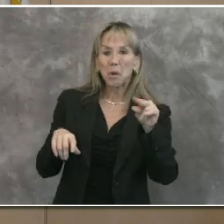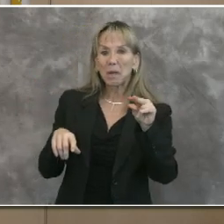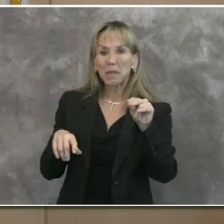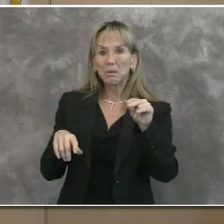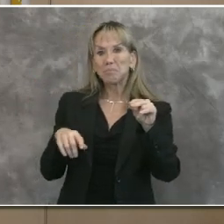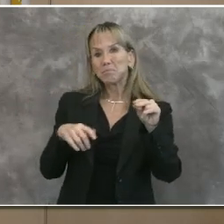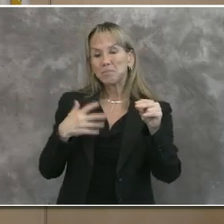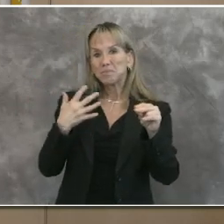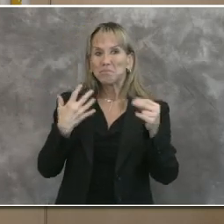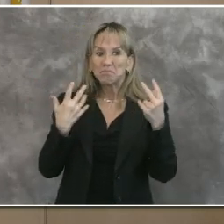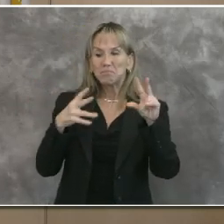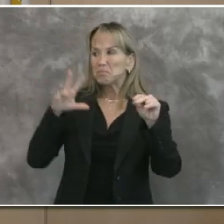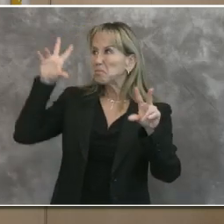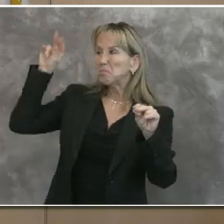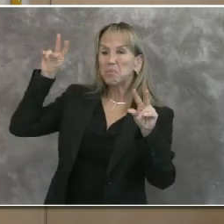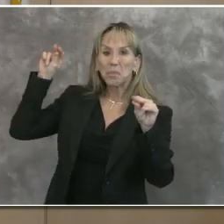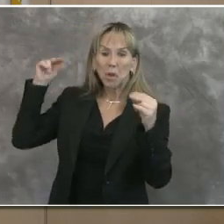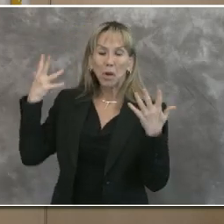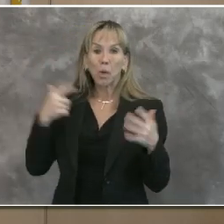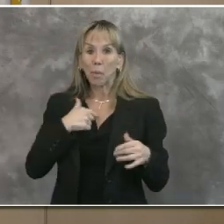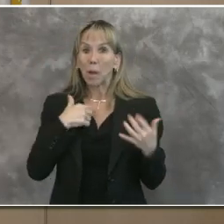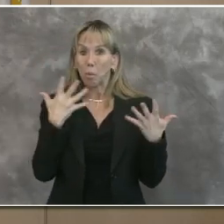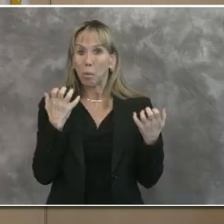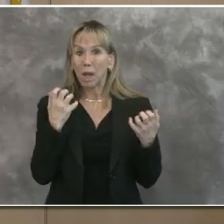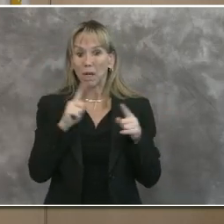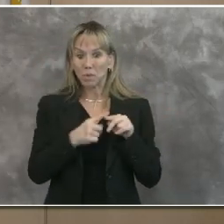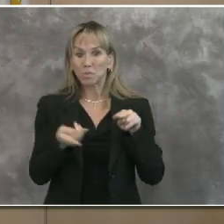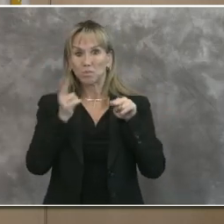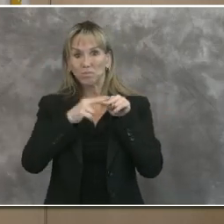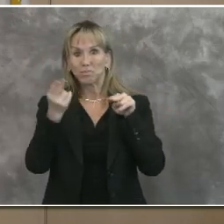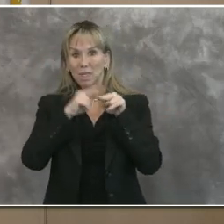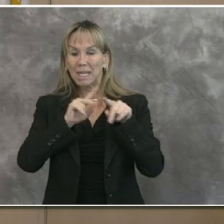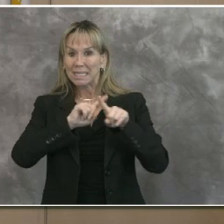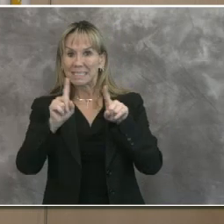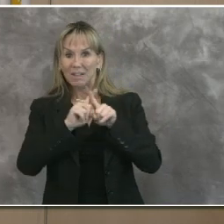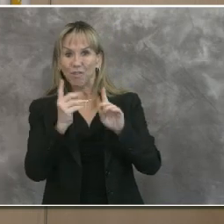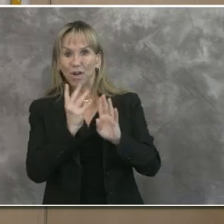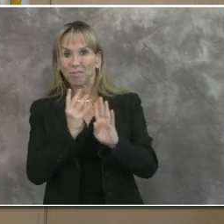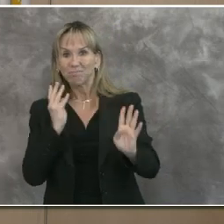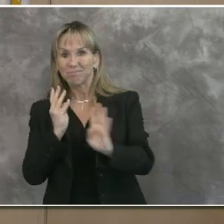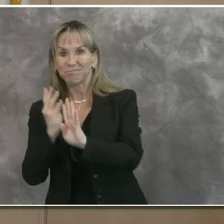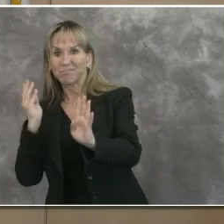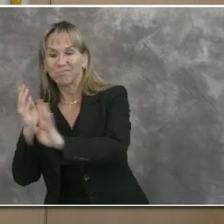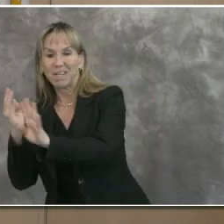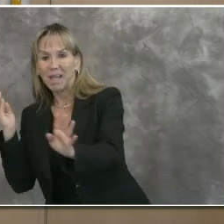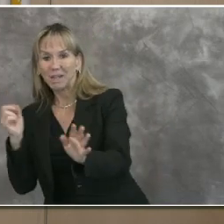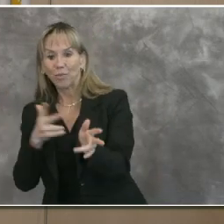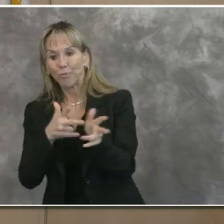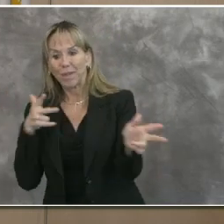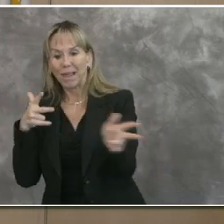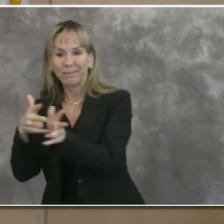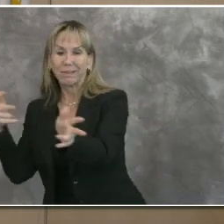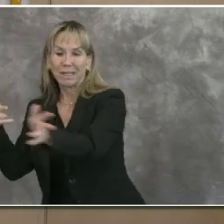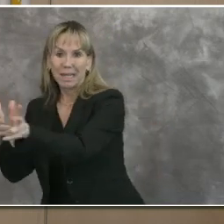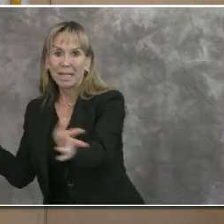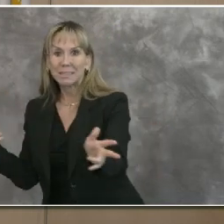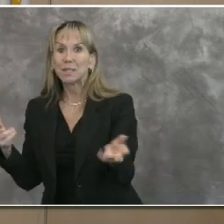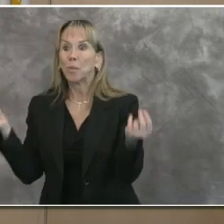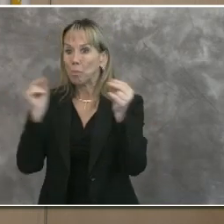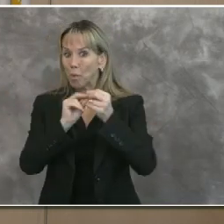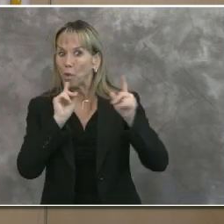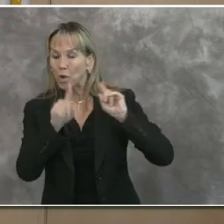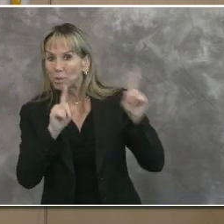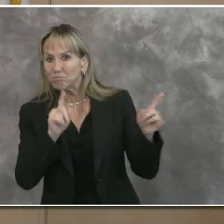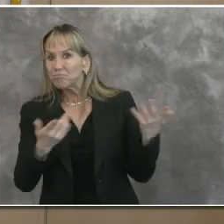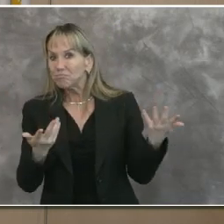for one line. So we want to expand to multiple lines as we get more demand for testing. And